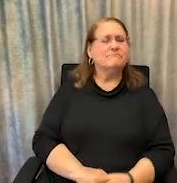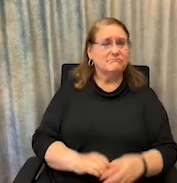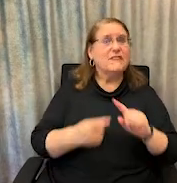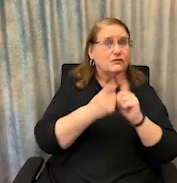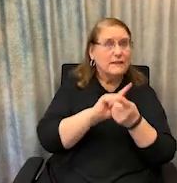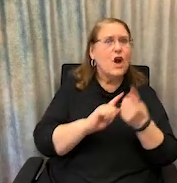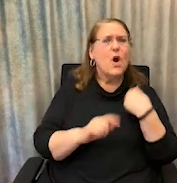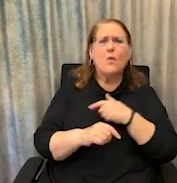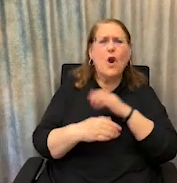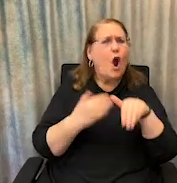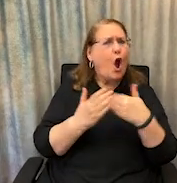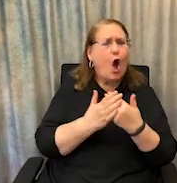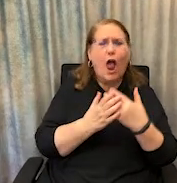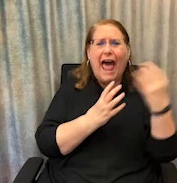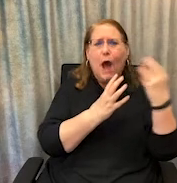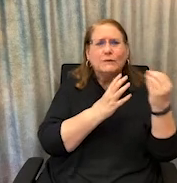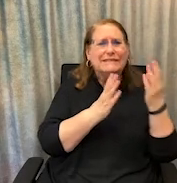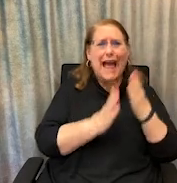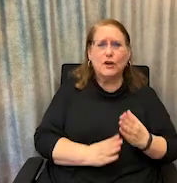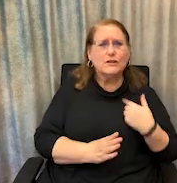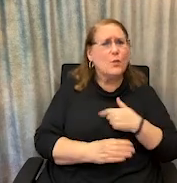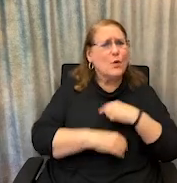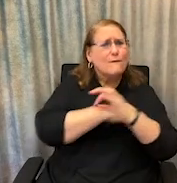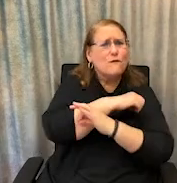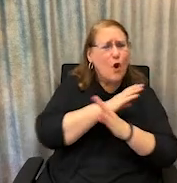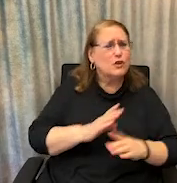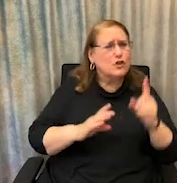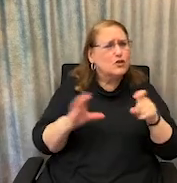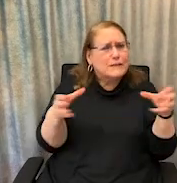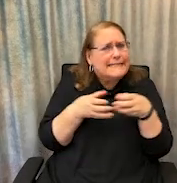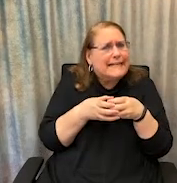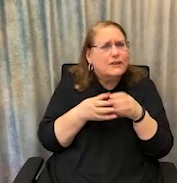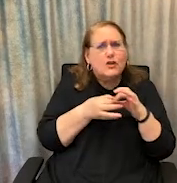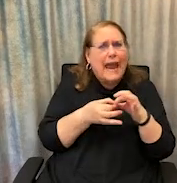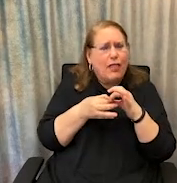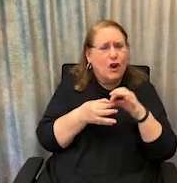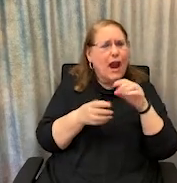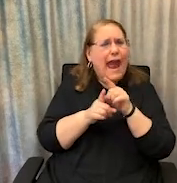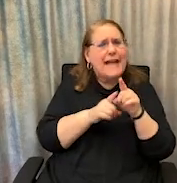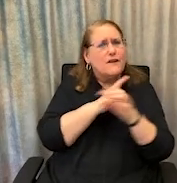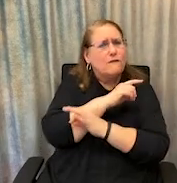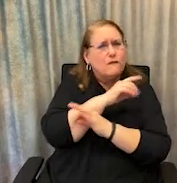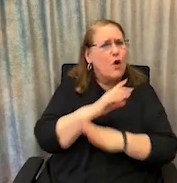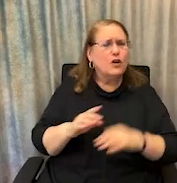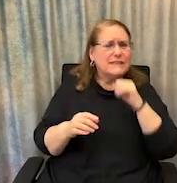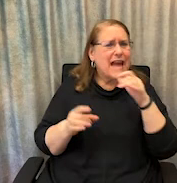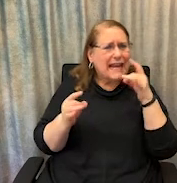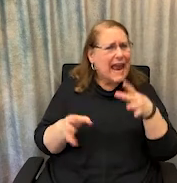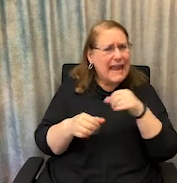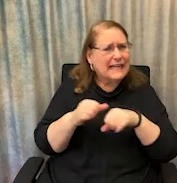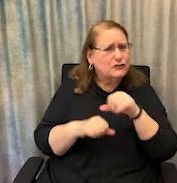sind. We are all outsiders because we're foreigners, so we should stick together as foreigners and not hate each other.